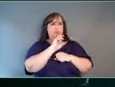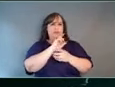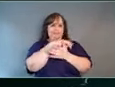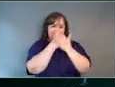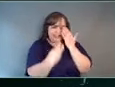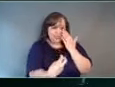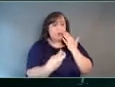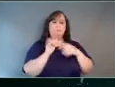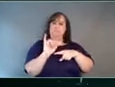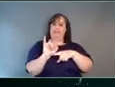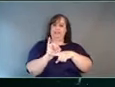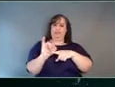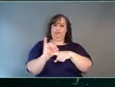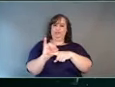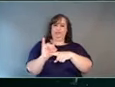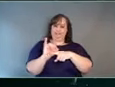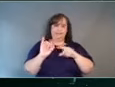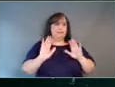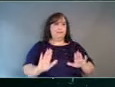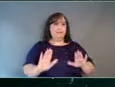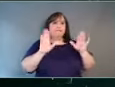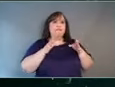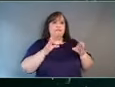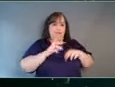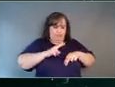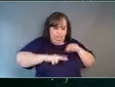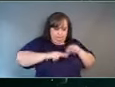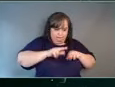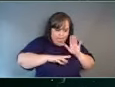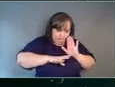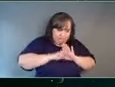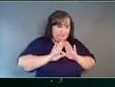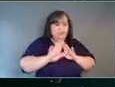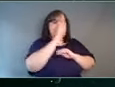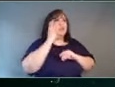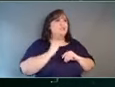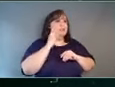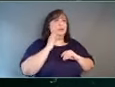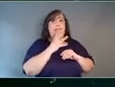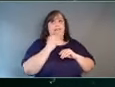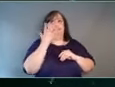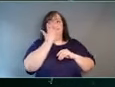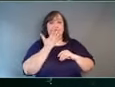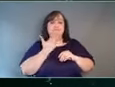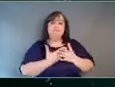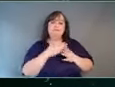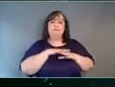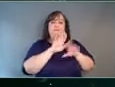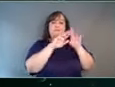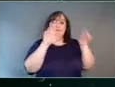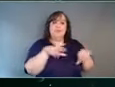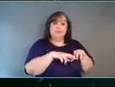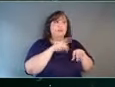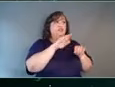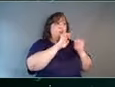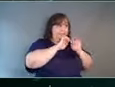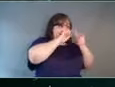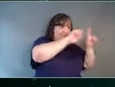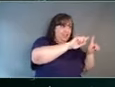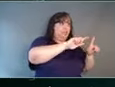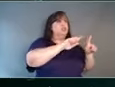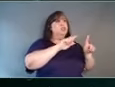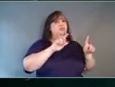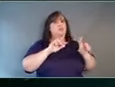build experience that looks good on a resume. So while you're pursuing that important technical education, be bold and ask people